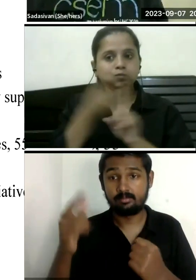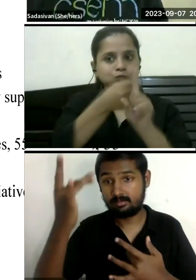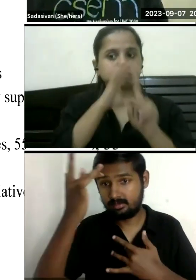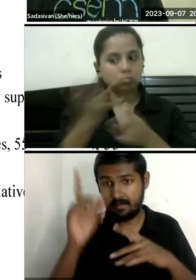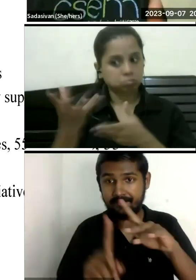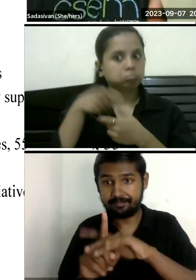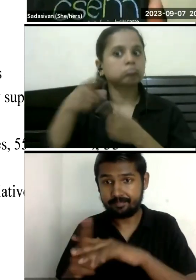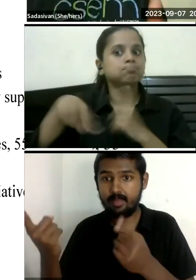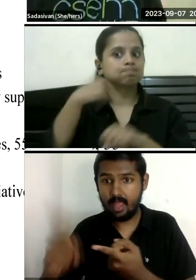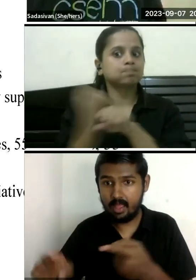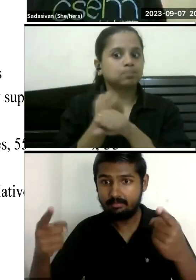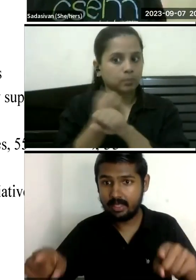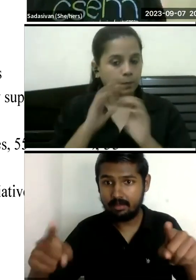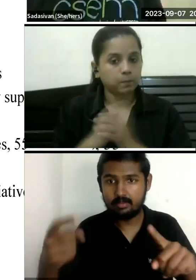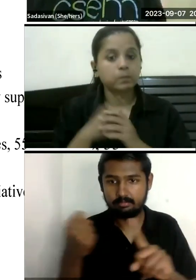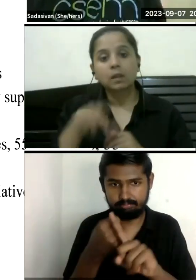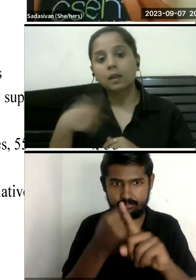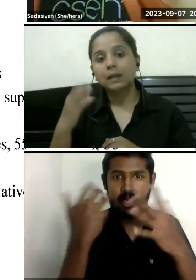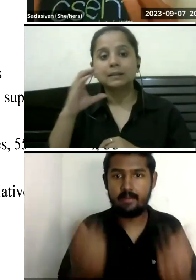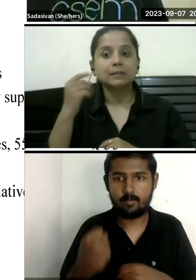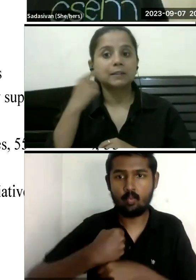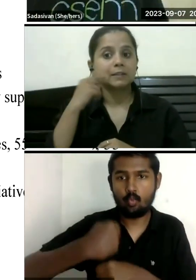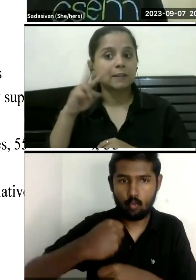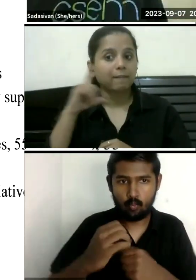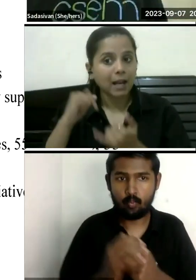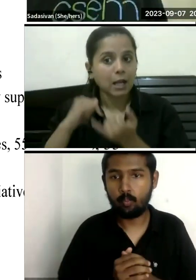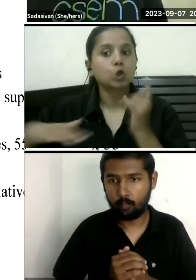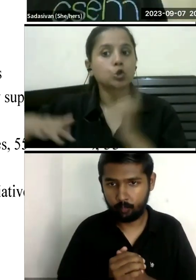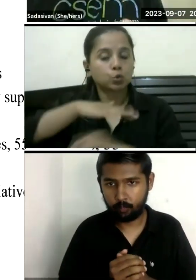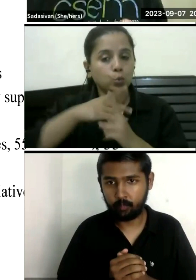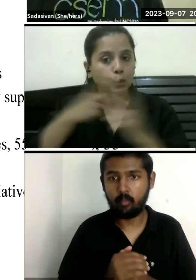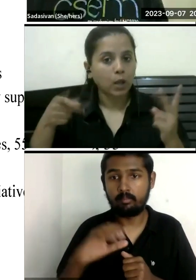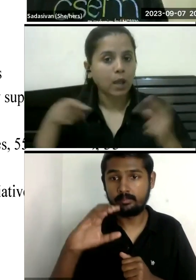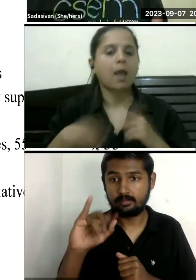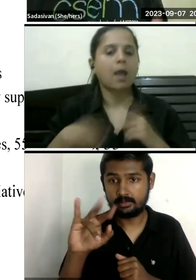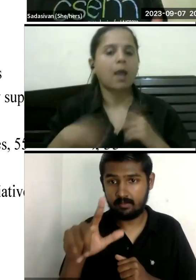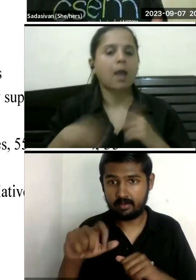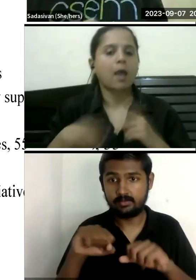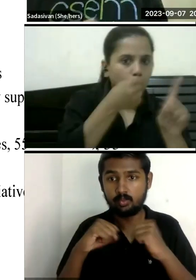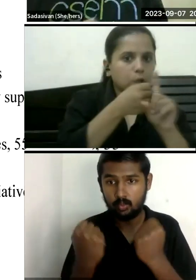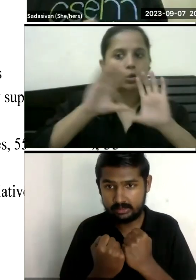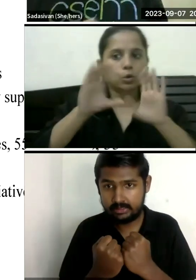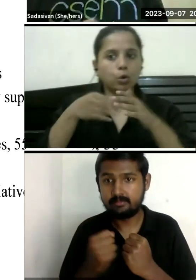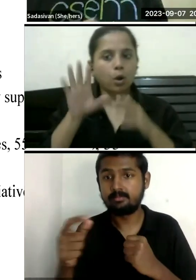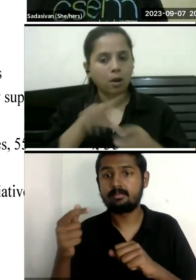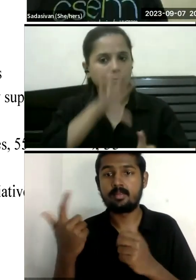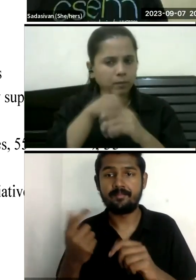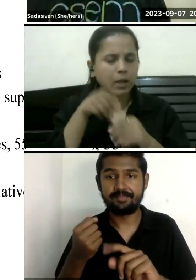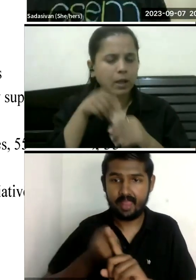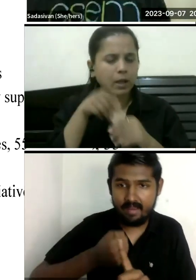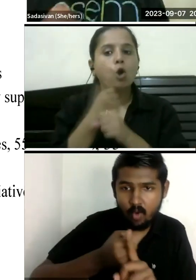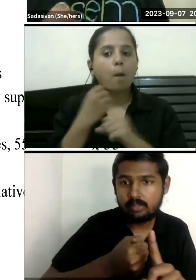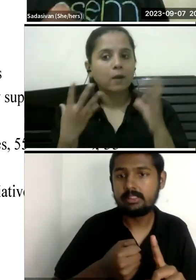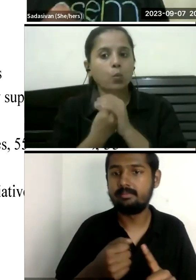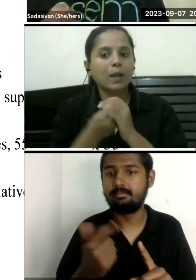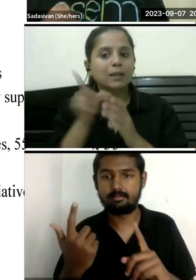from that, the civil society and the patient advocacy groups are collaborating with the government, like